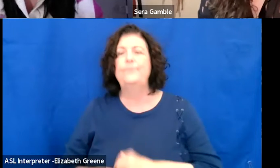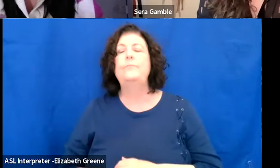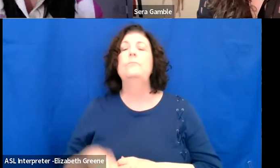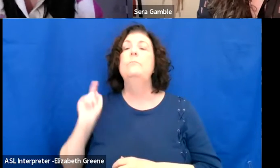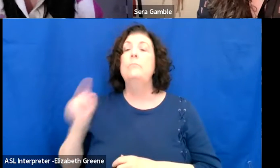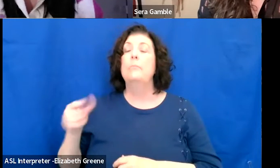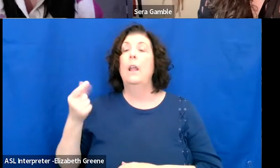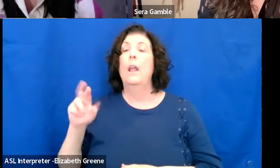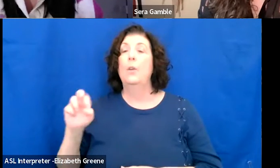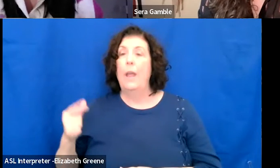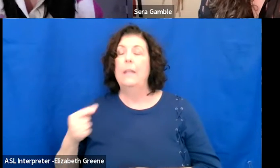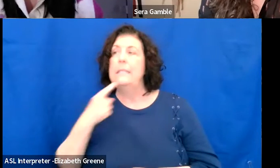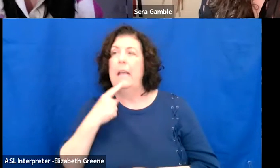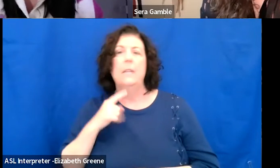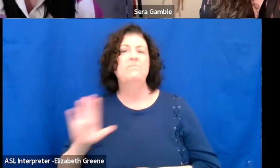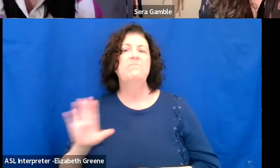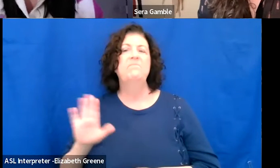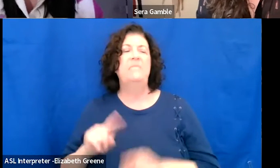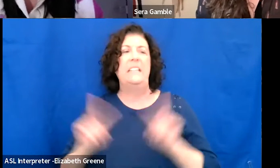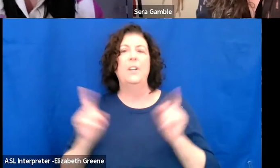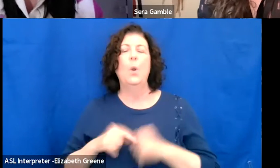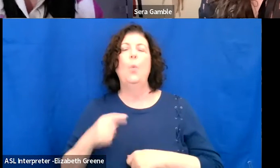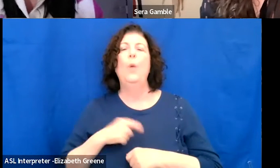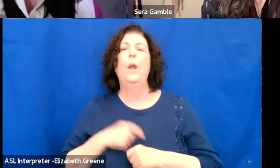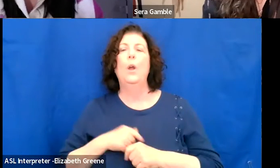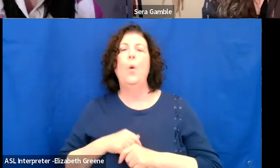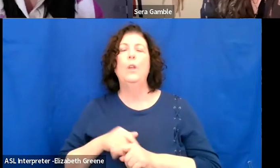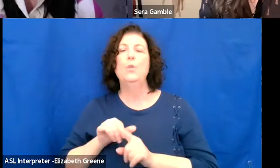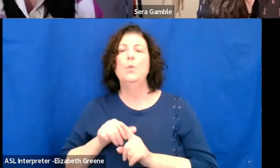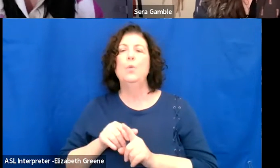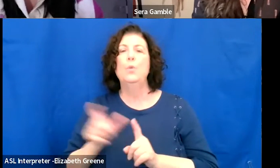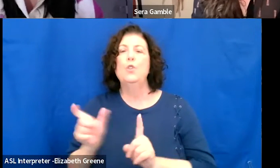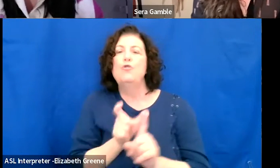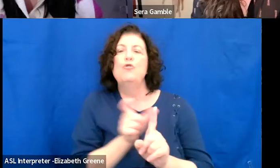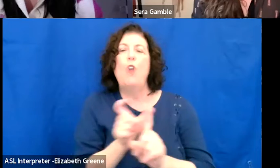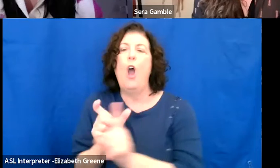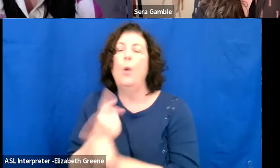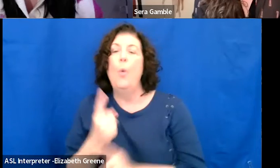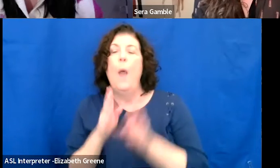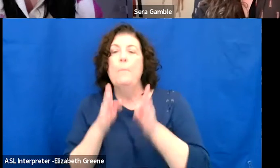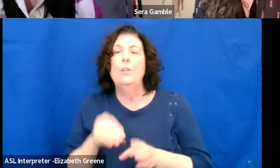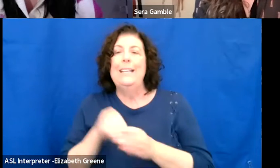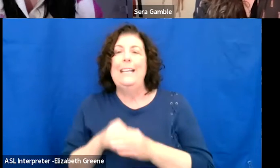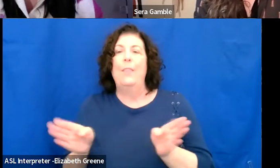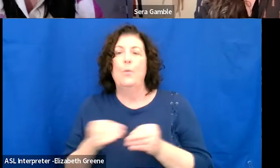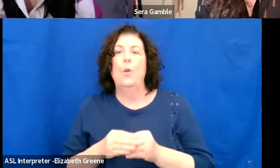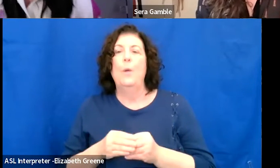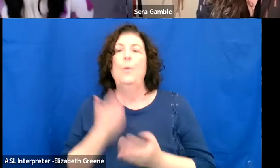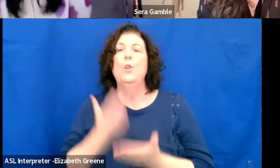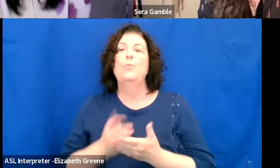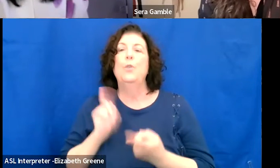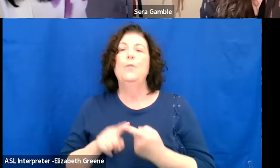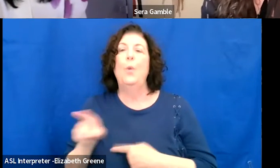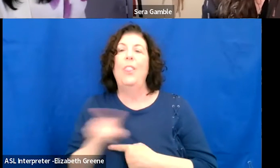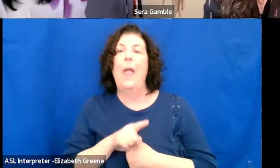one person in each room. We're going to prove to them that you can find out anything about someone just on the social media that's readily available.